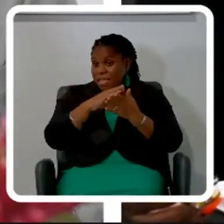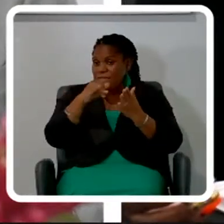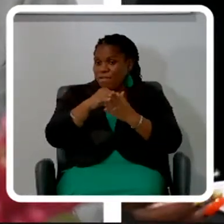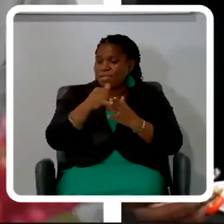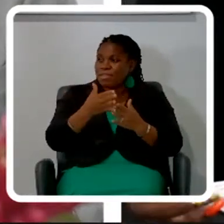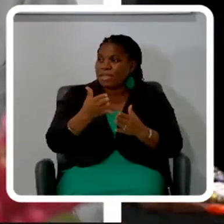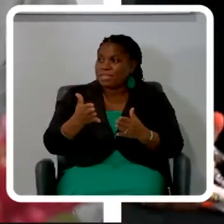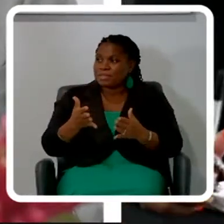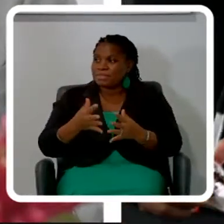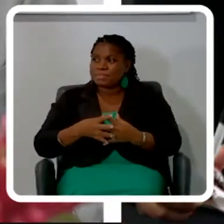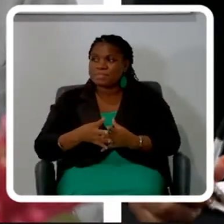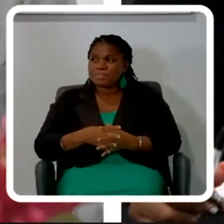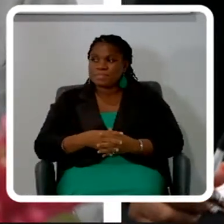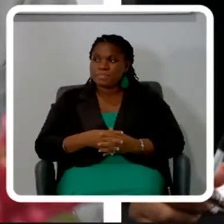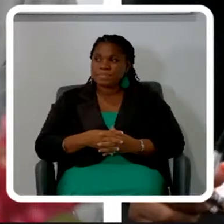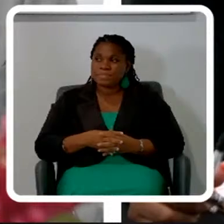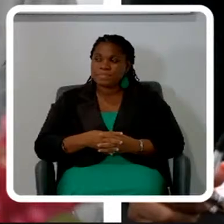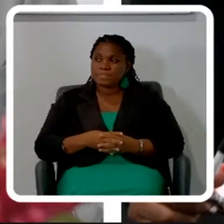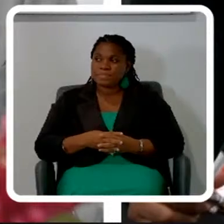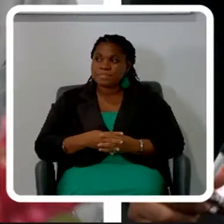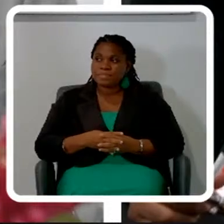thank my colleague for bringing up that of